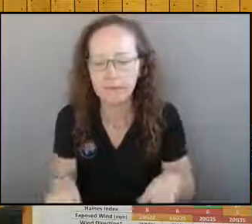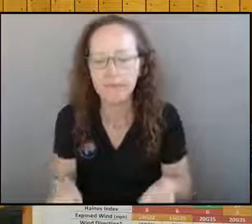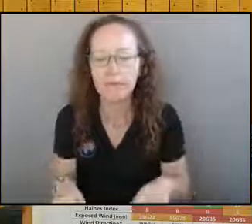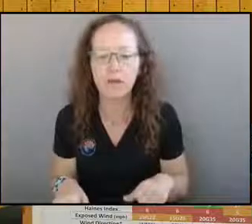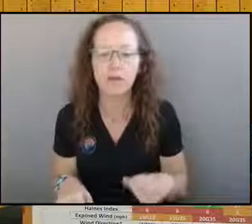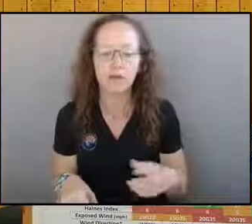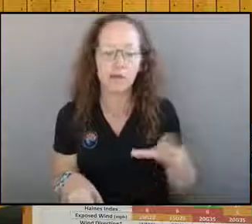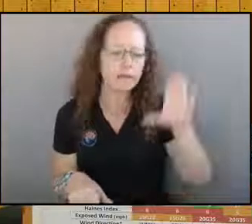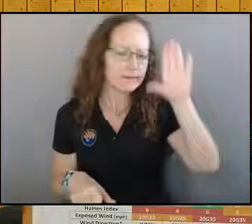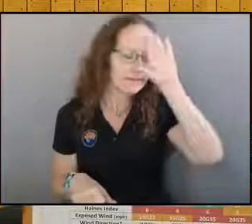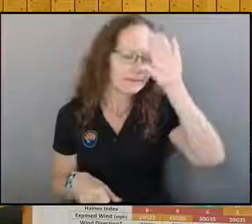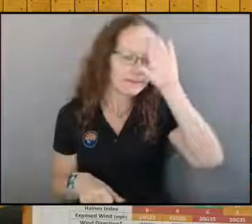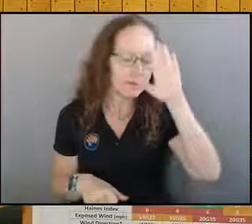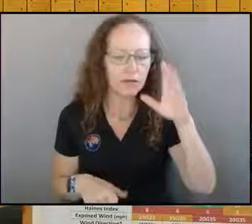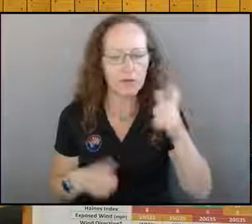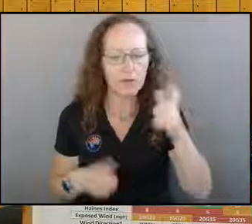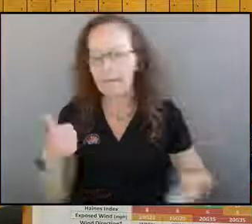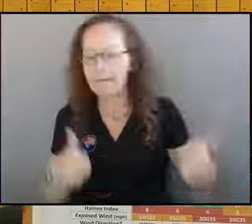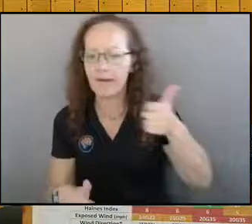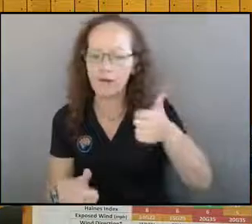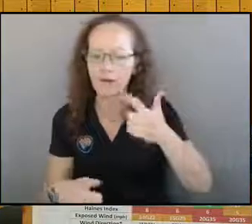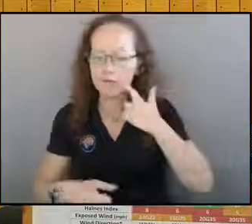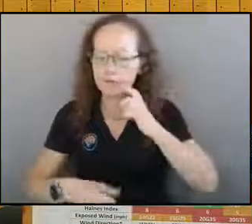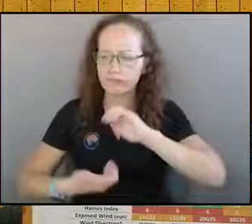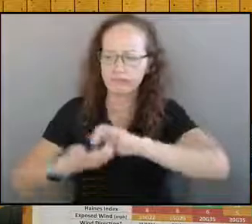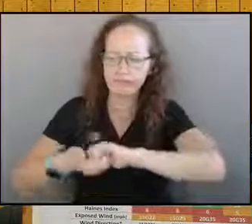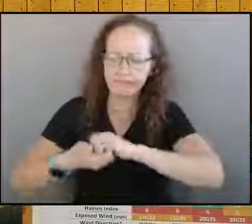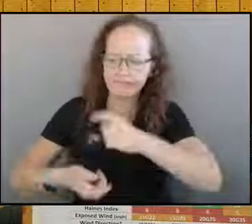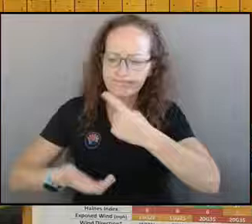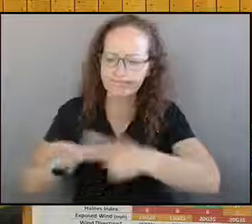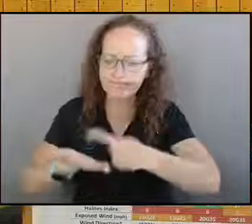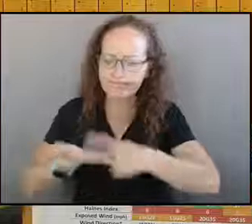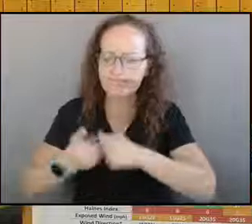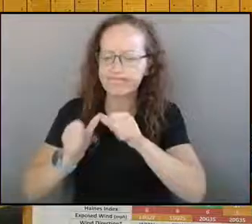to continually reevaluate the ready, set, go